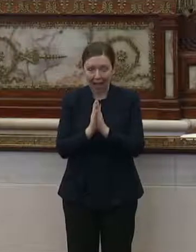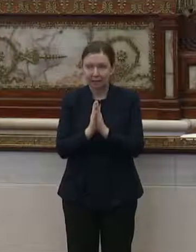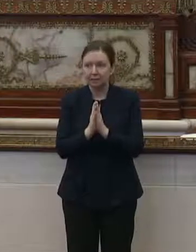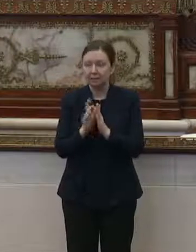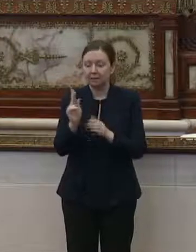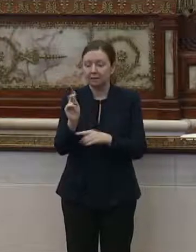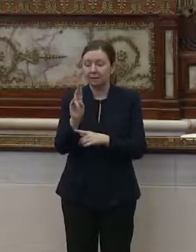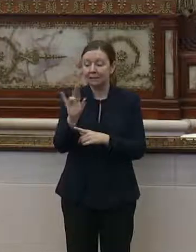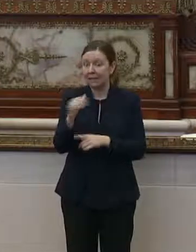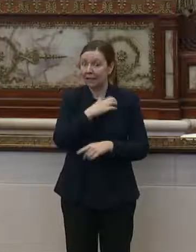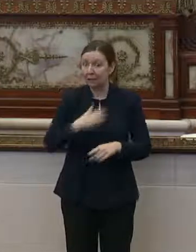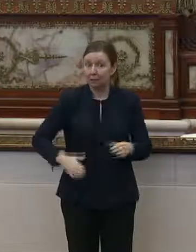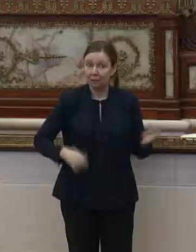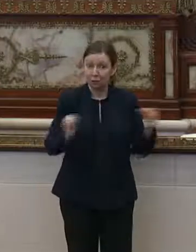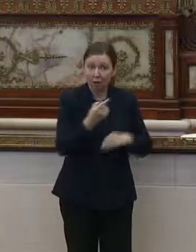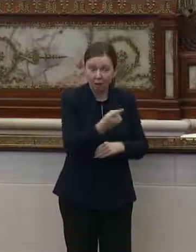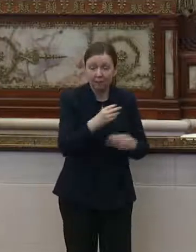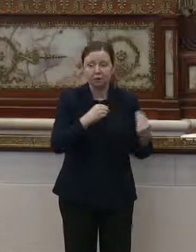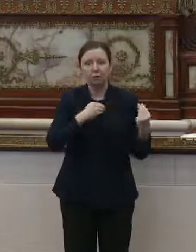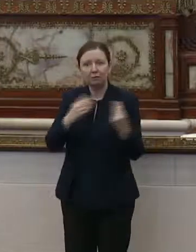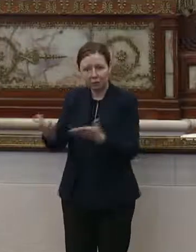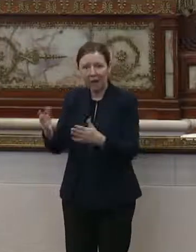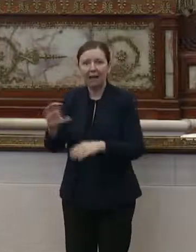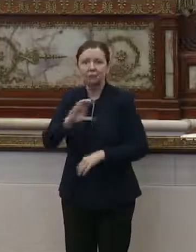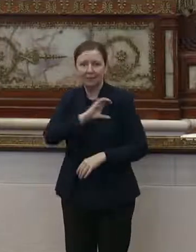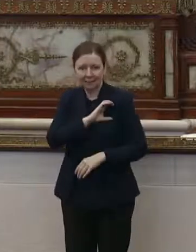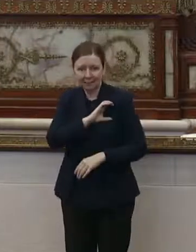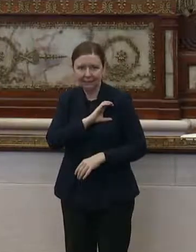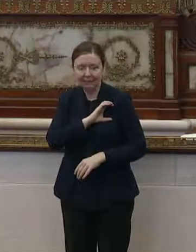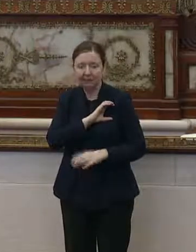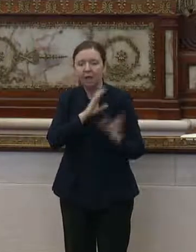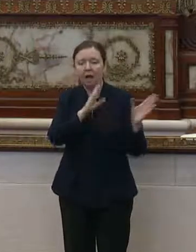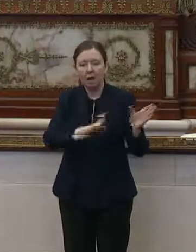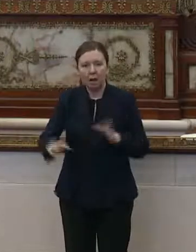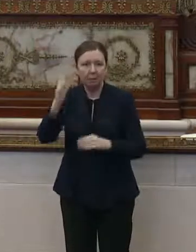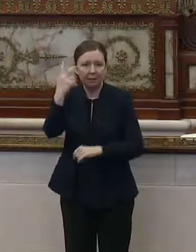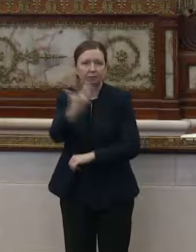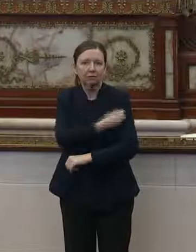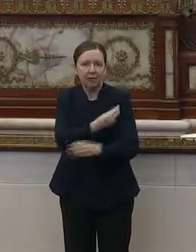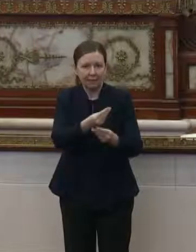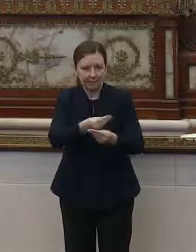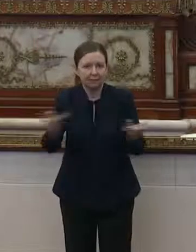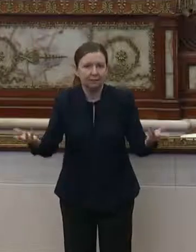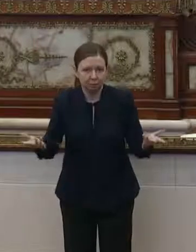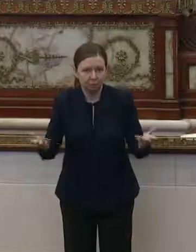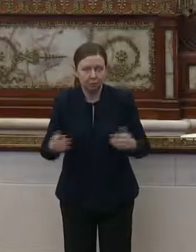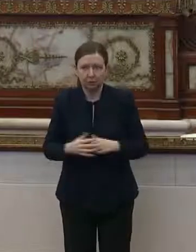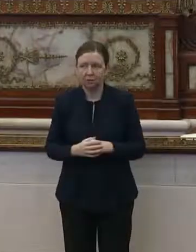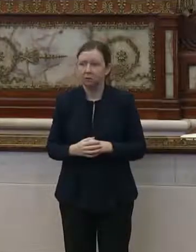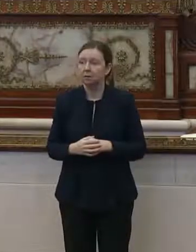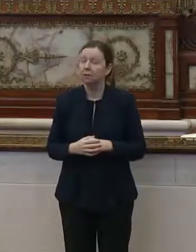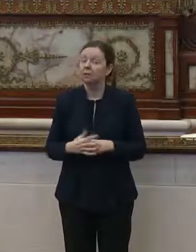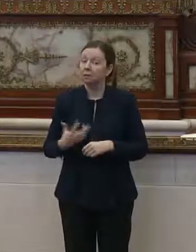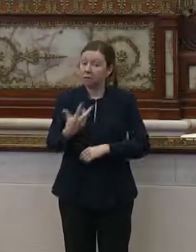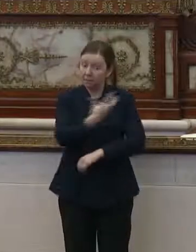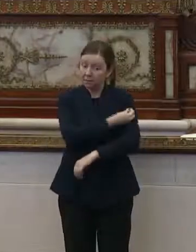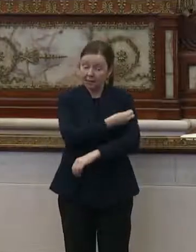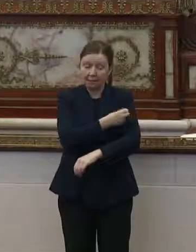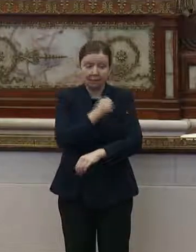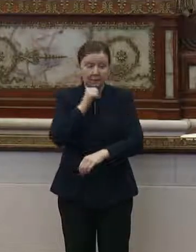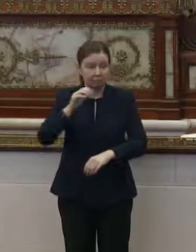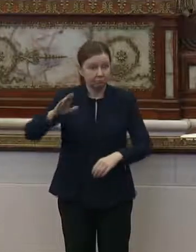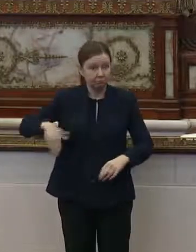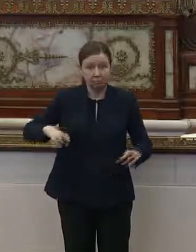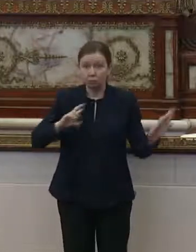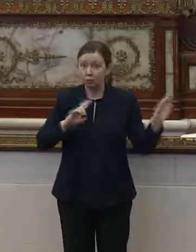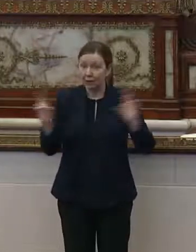Kenney administration to provide to the citizens a plan for vaccine distribution. Although the vaccine was not yet